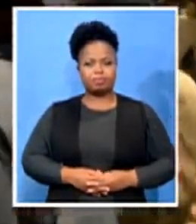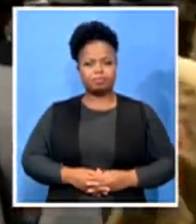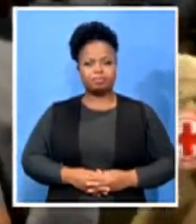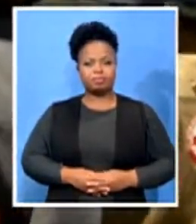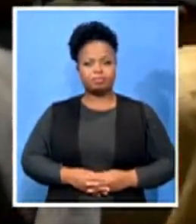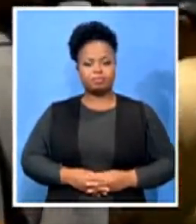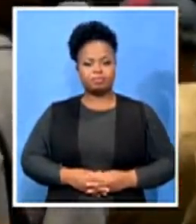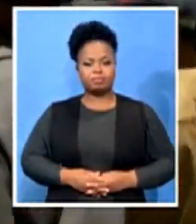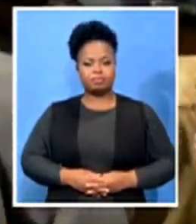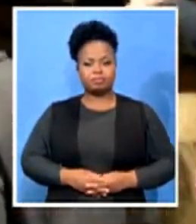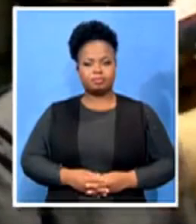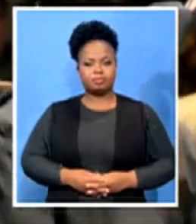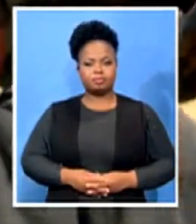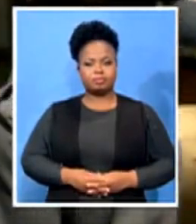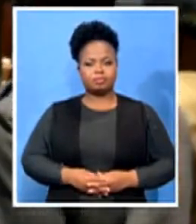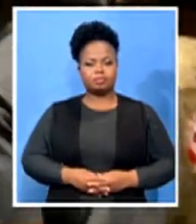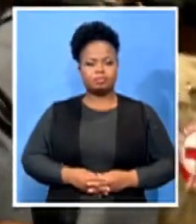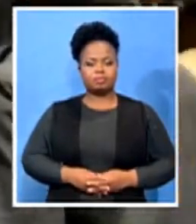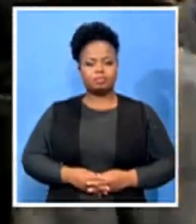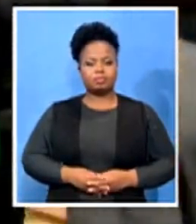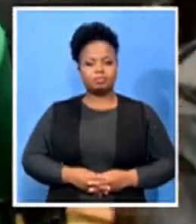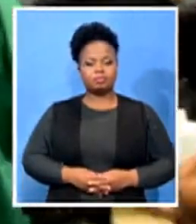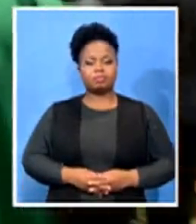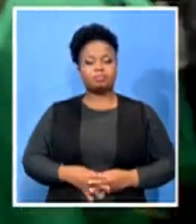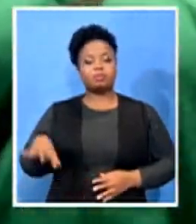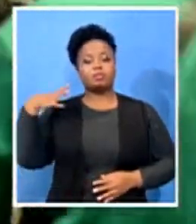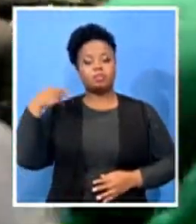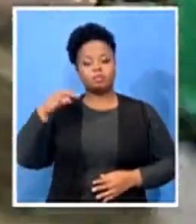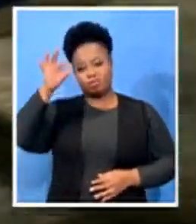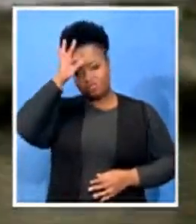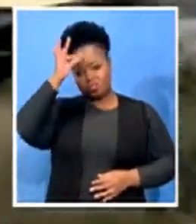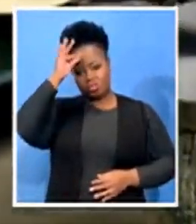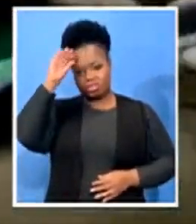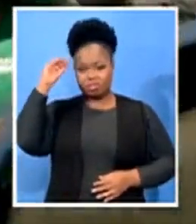Minister of Police, General Bheki Cele, only chakete tatin la kajen.